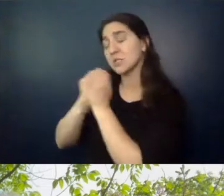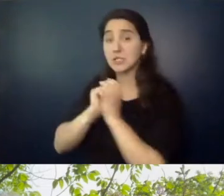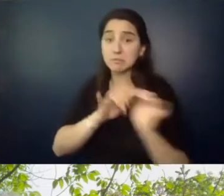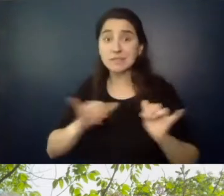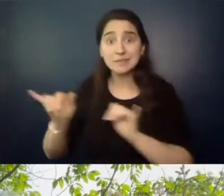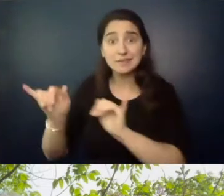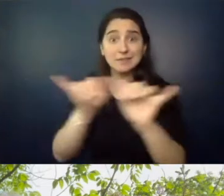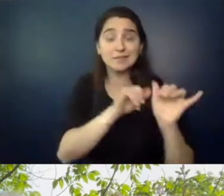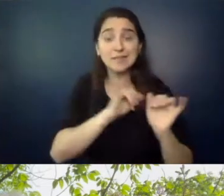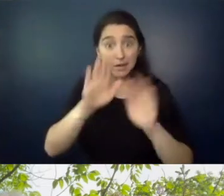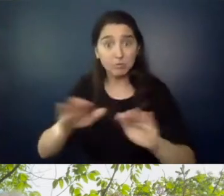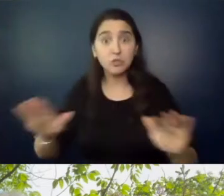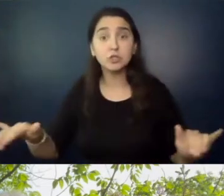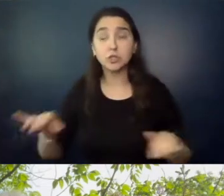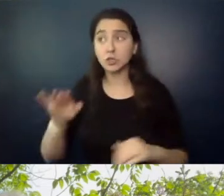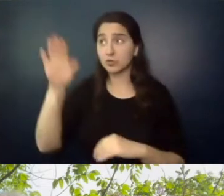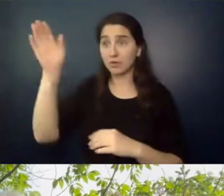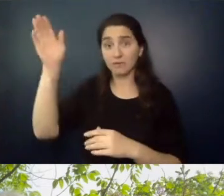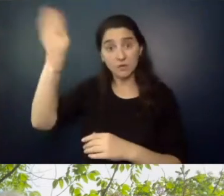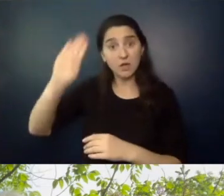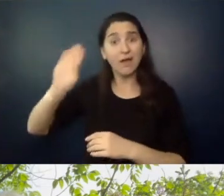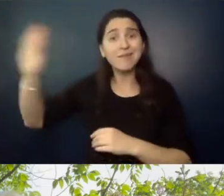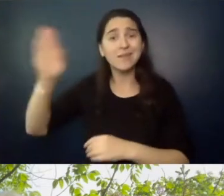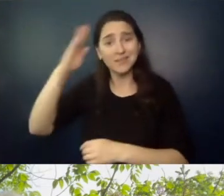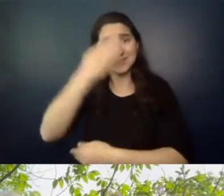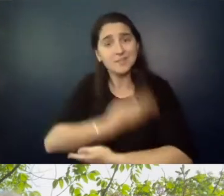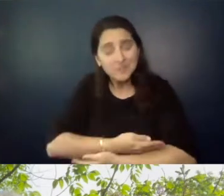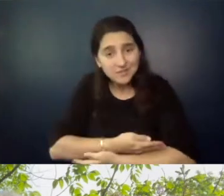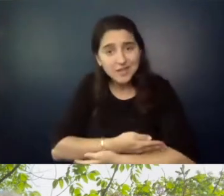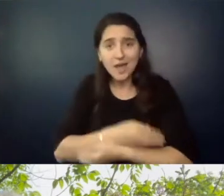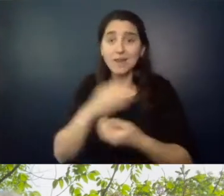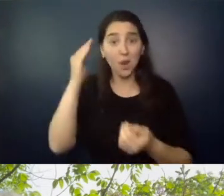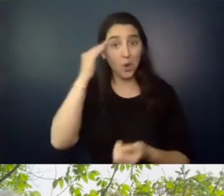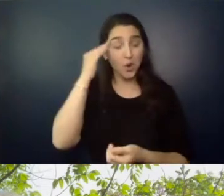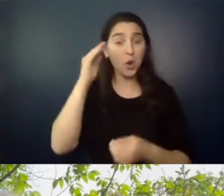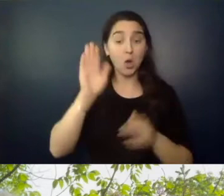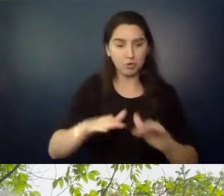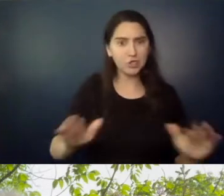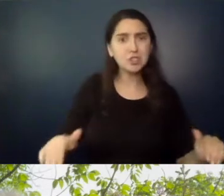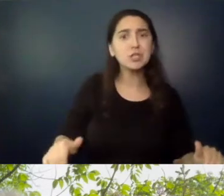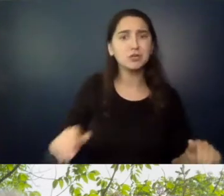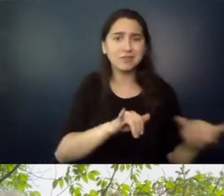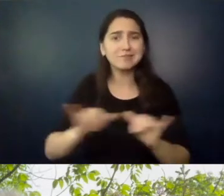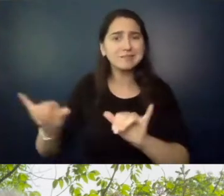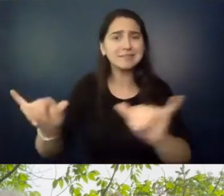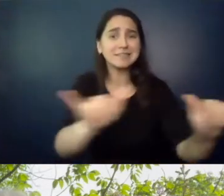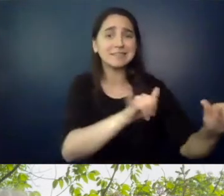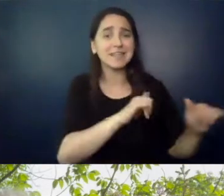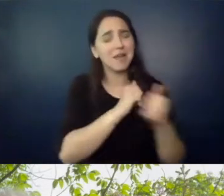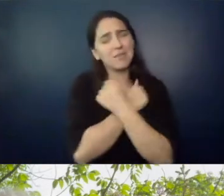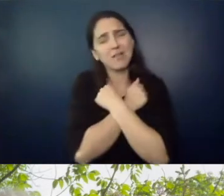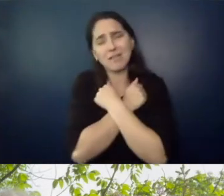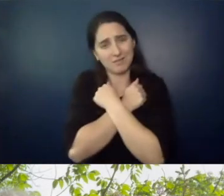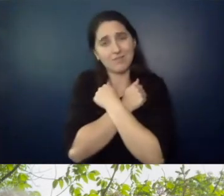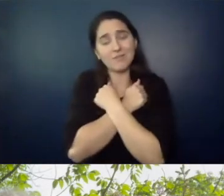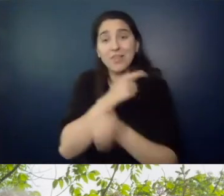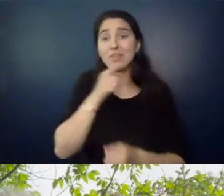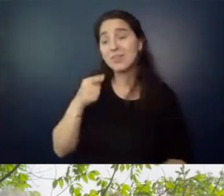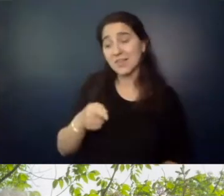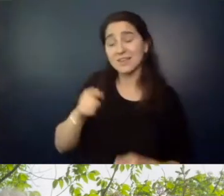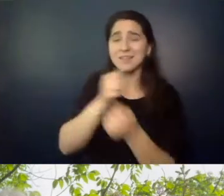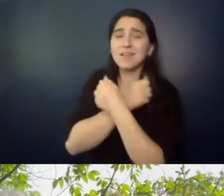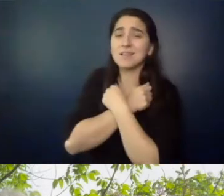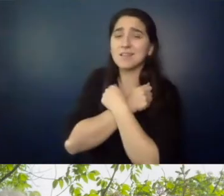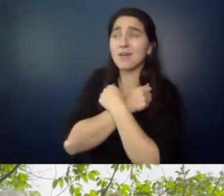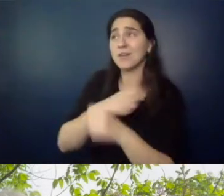well. This is how we know that we love the children of God, by loving God and carrying out his